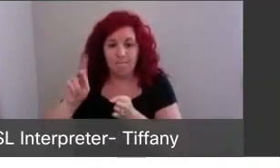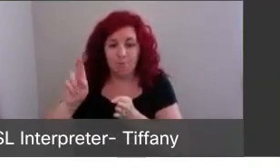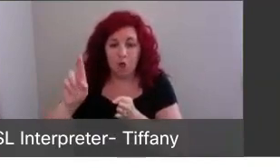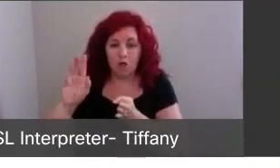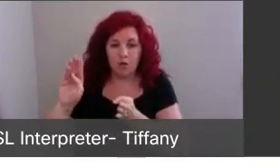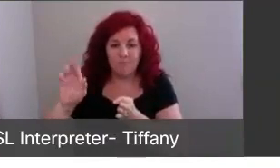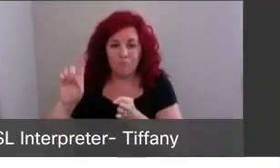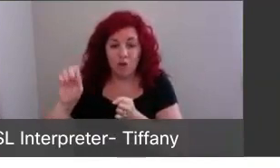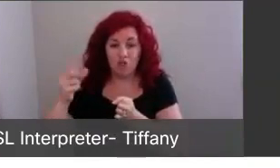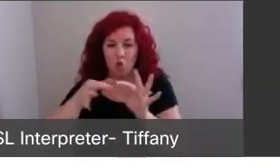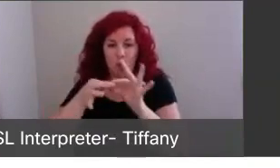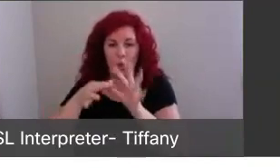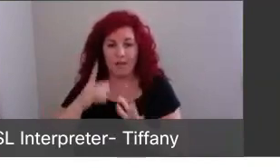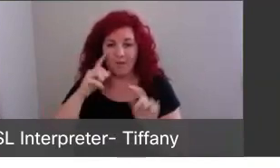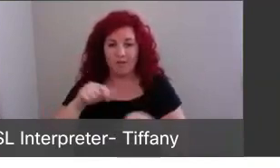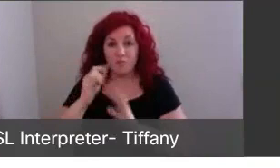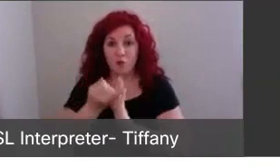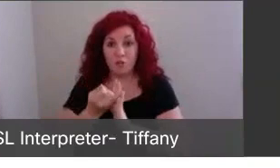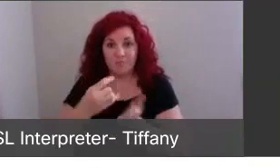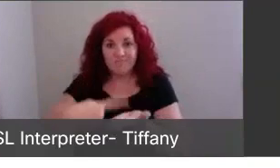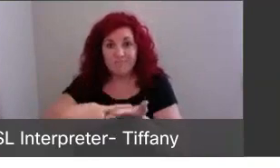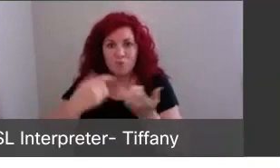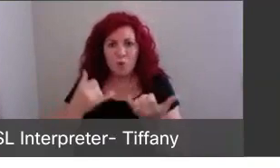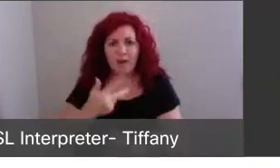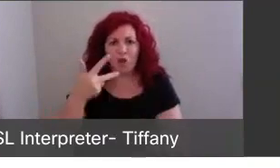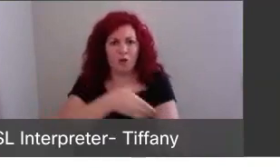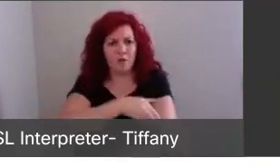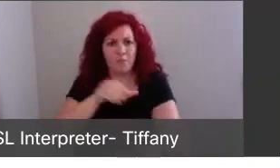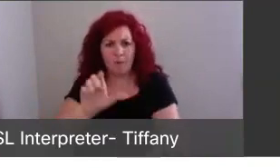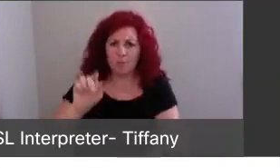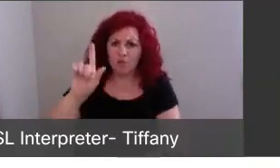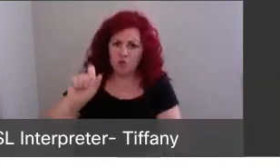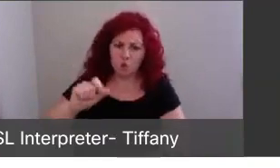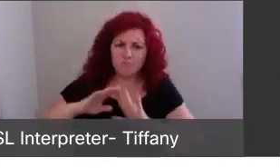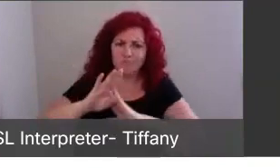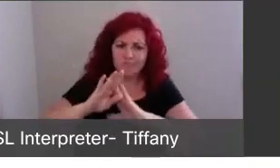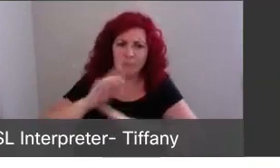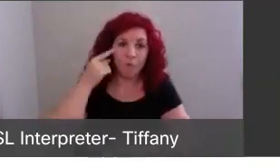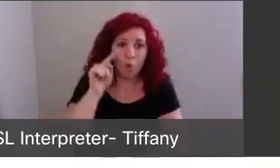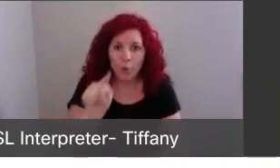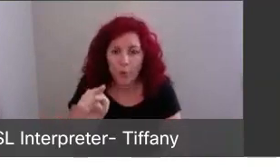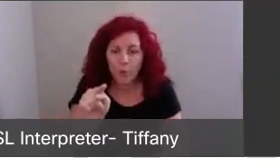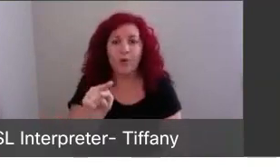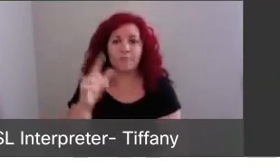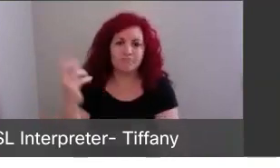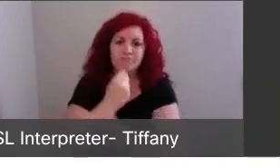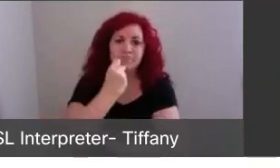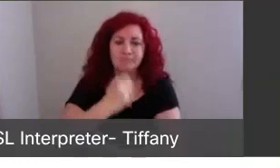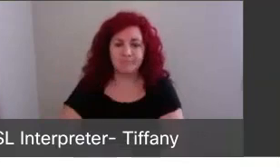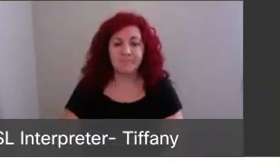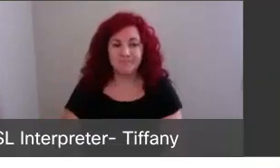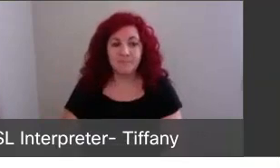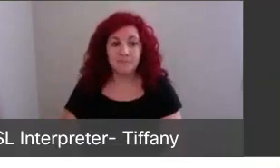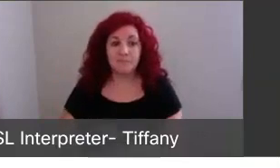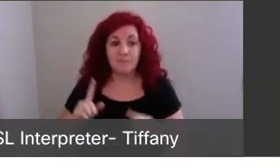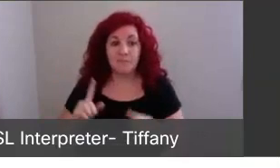project. What I want to talk to you about today is three empowerment tools that we have created for you guys to be able to use. The first